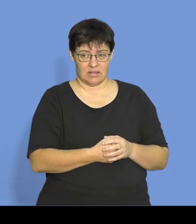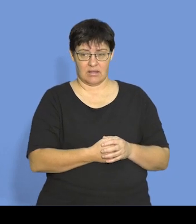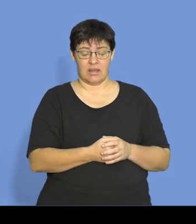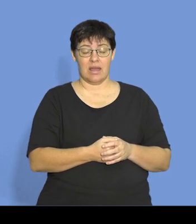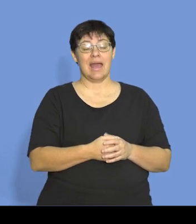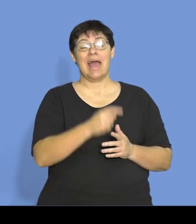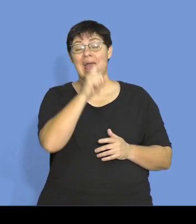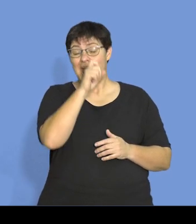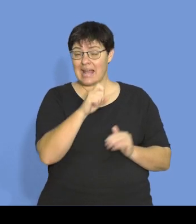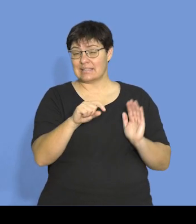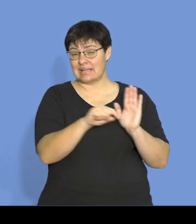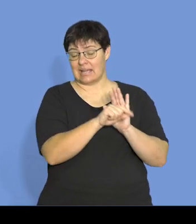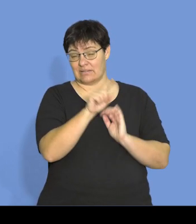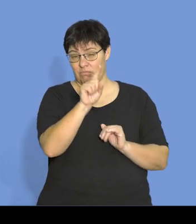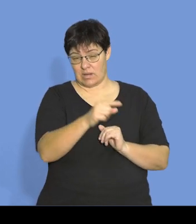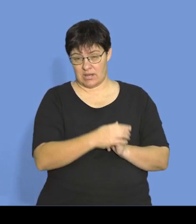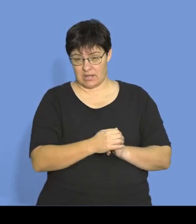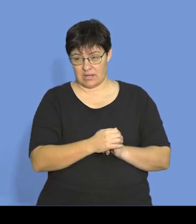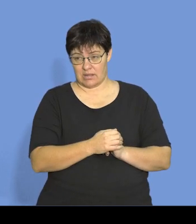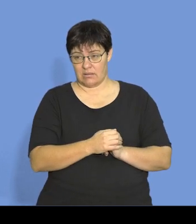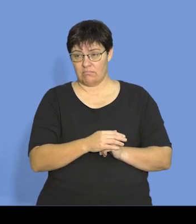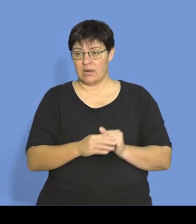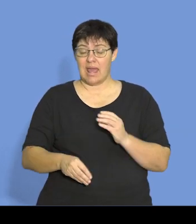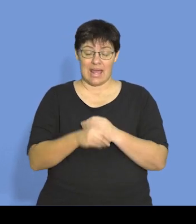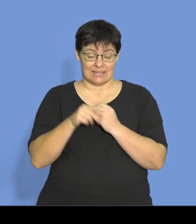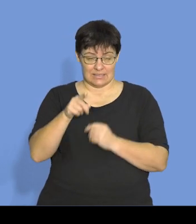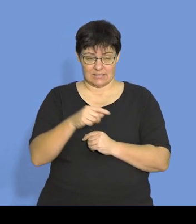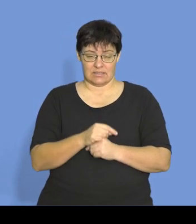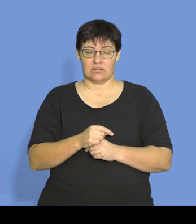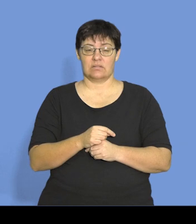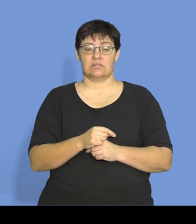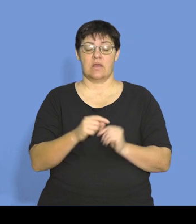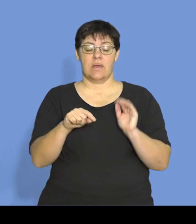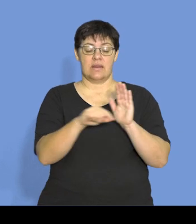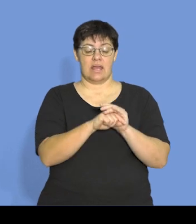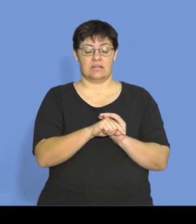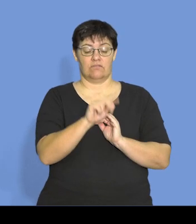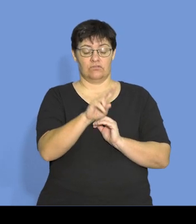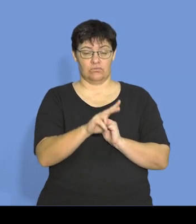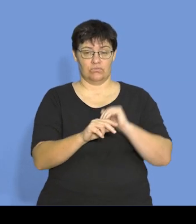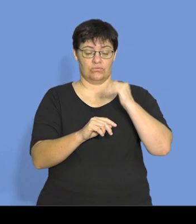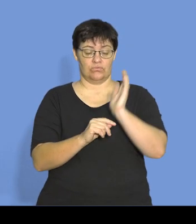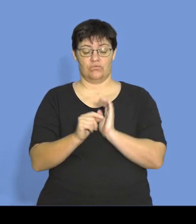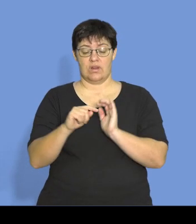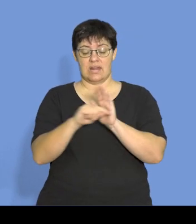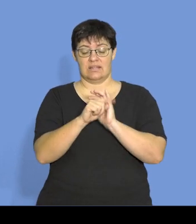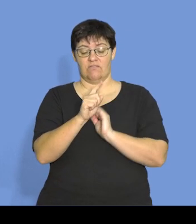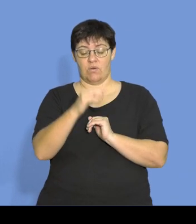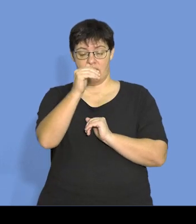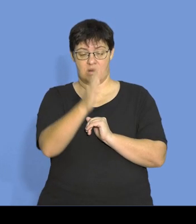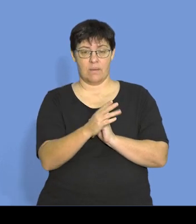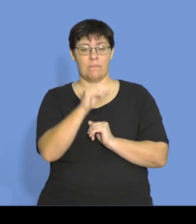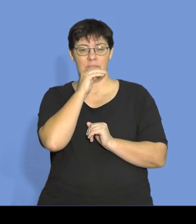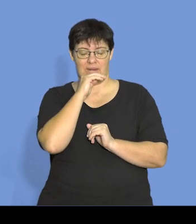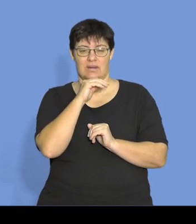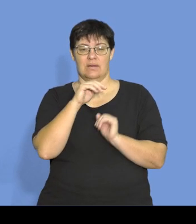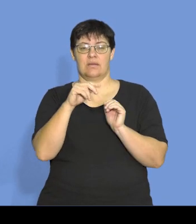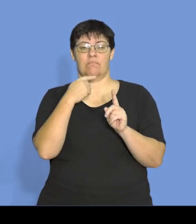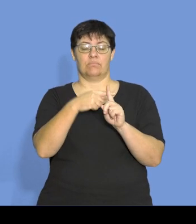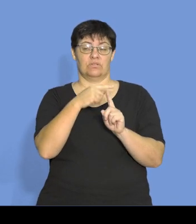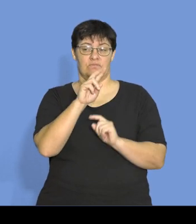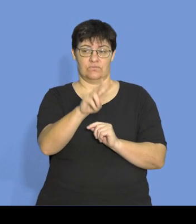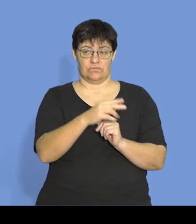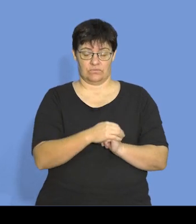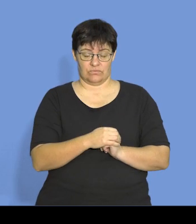x as -1, right, and I substitute it there, it will be -2 into -1, which is a